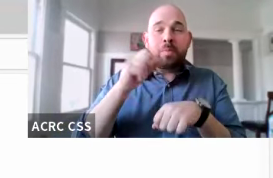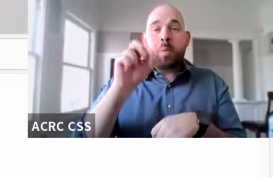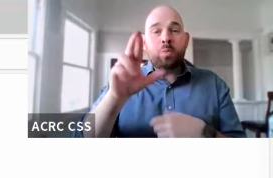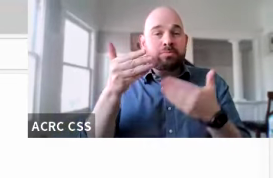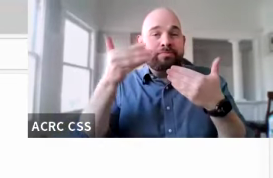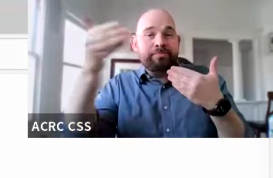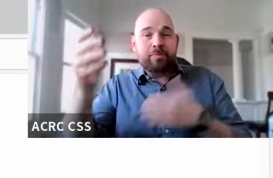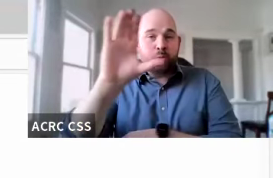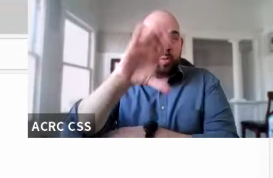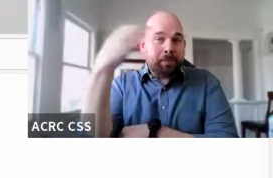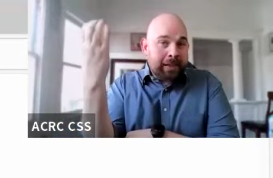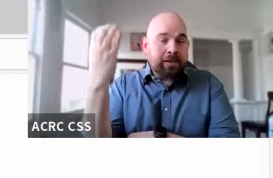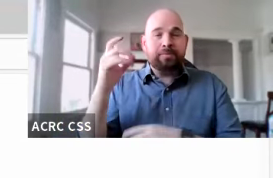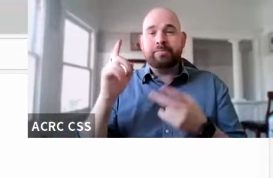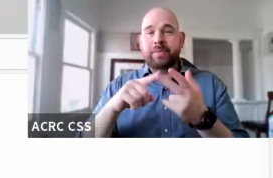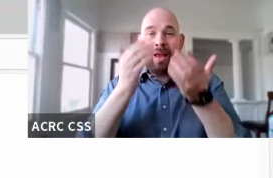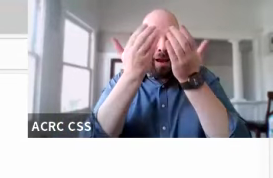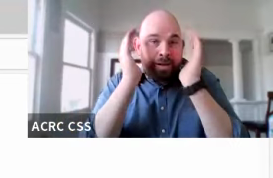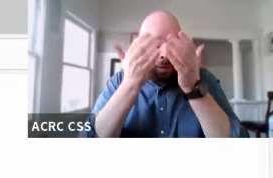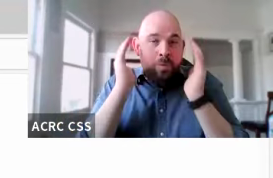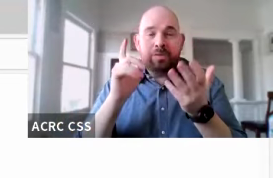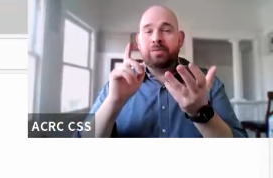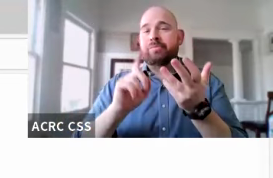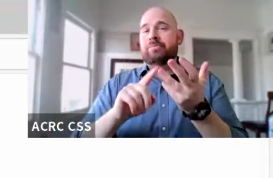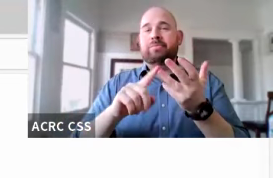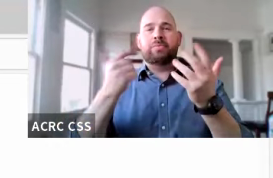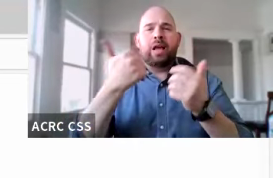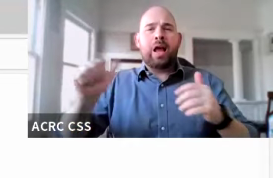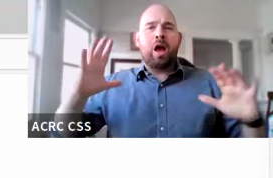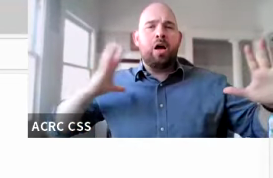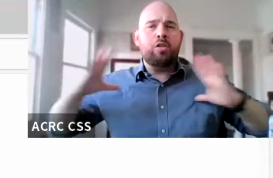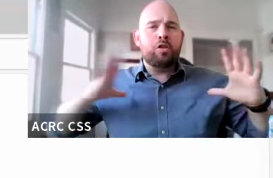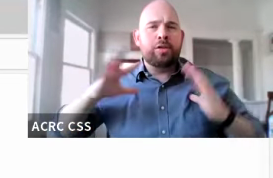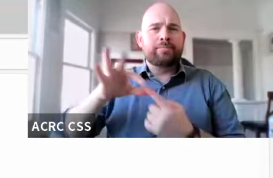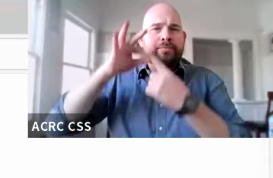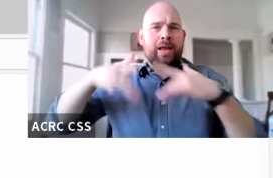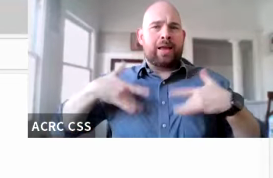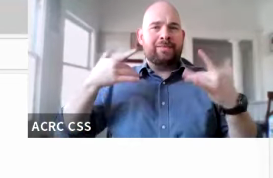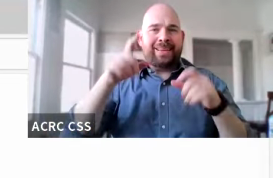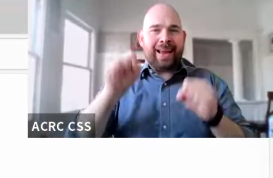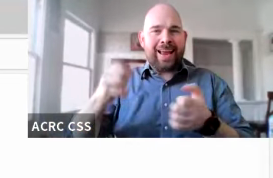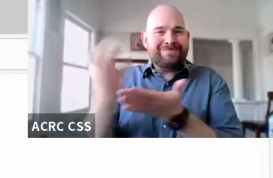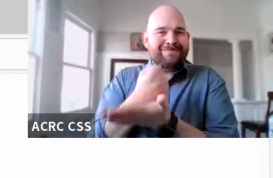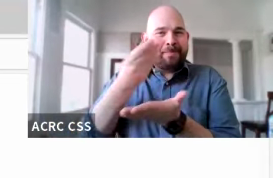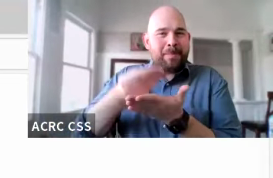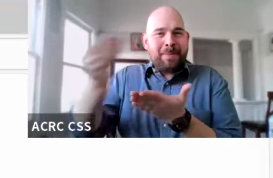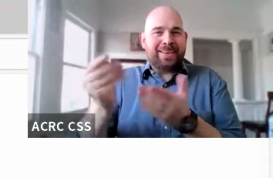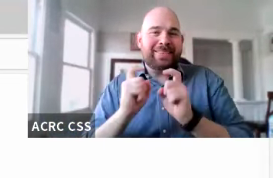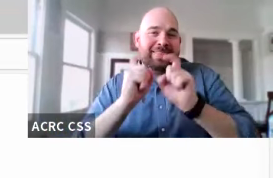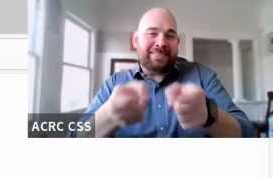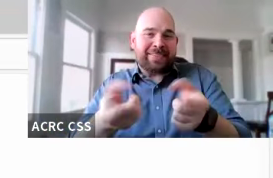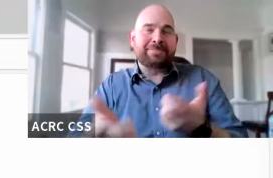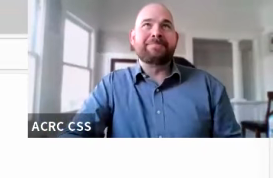candy heart, and maybe you could use it for an upcoming holiday, Halloween, Christmas.